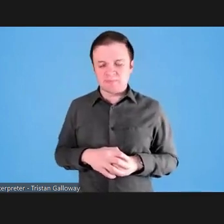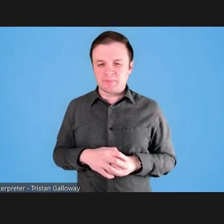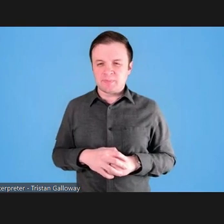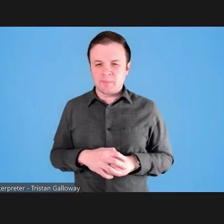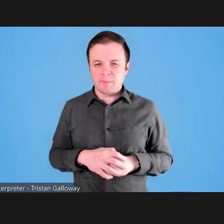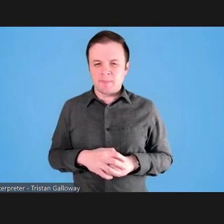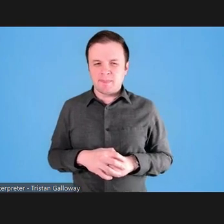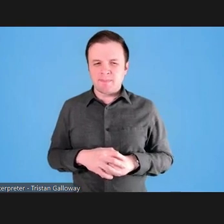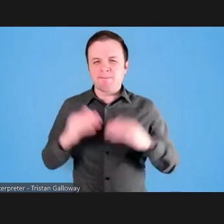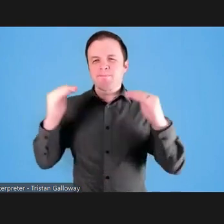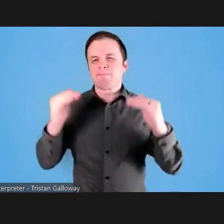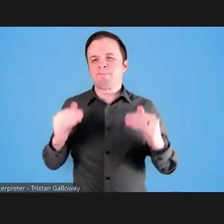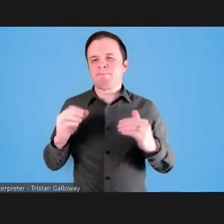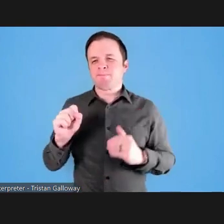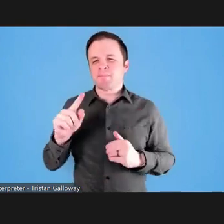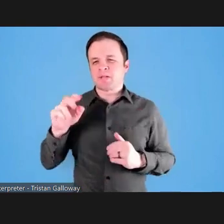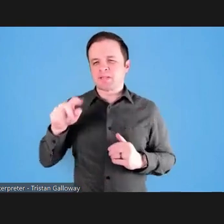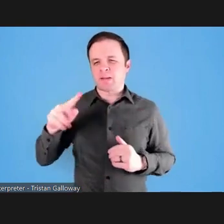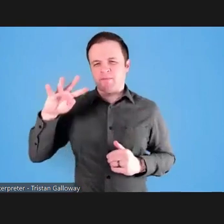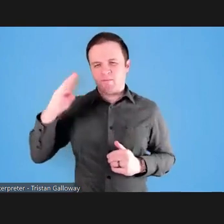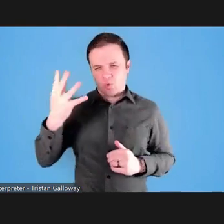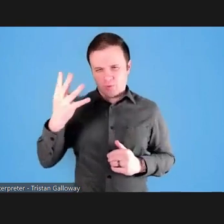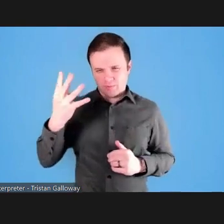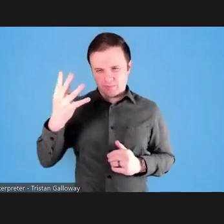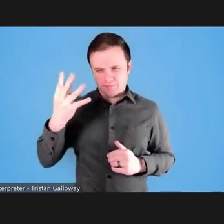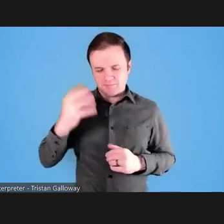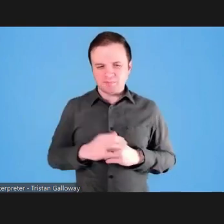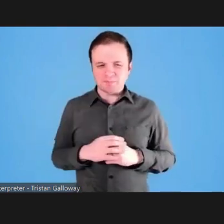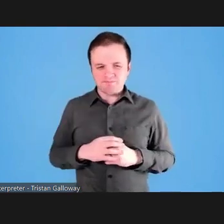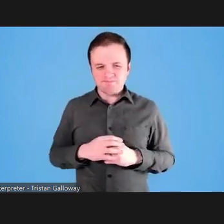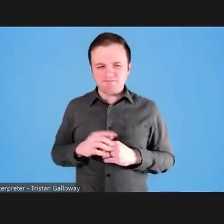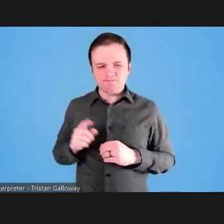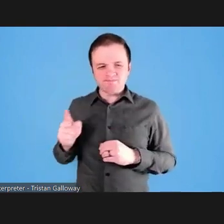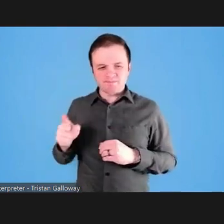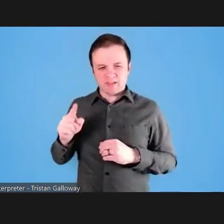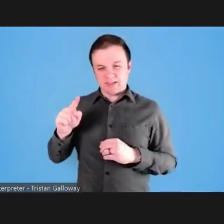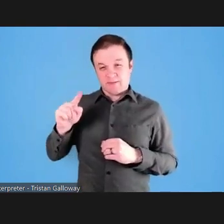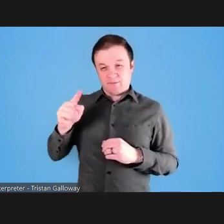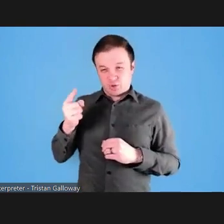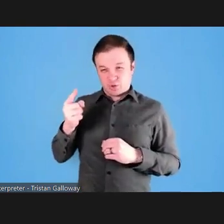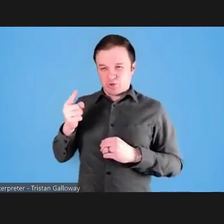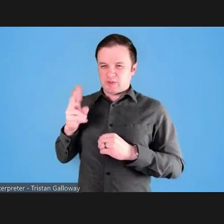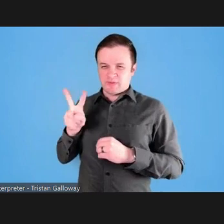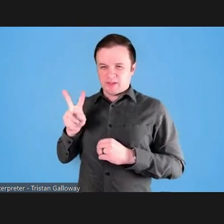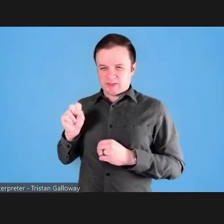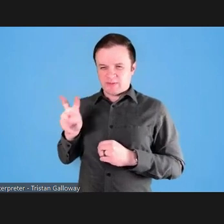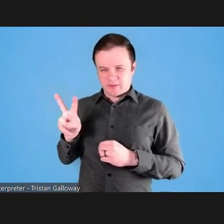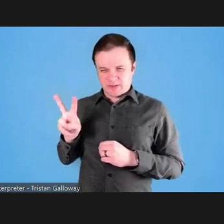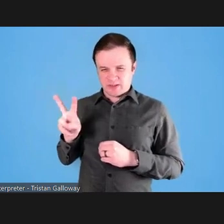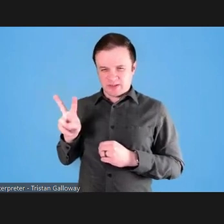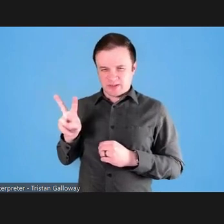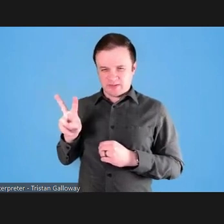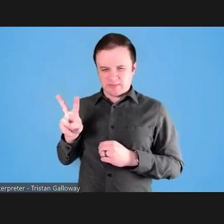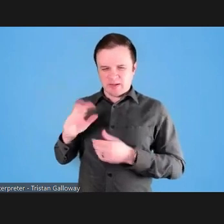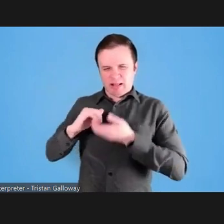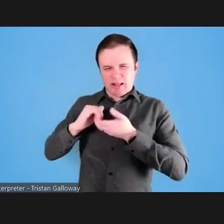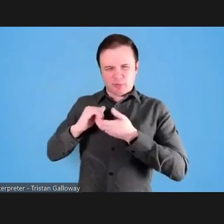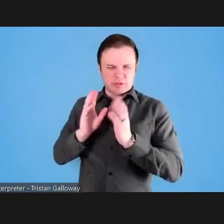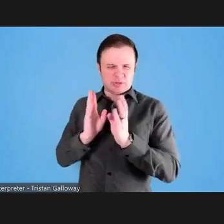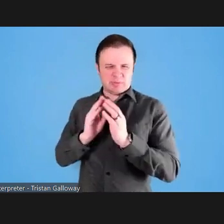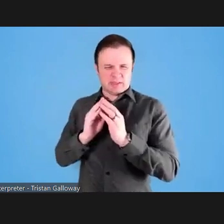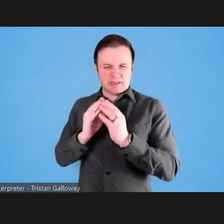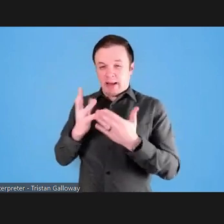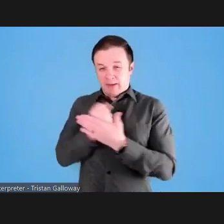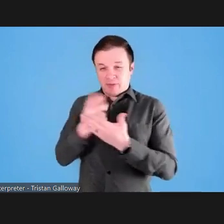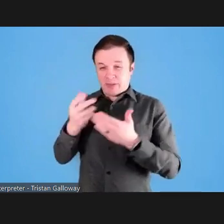Now let's move on to step 4. Step 4 is about the initial virtual site visit collaboration meeting and everything you are